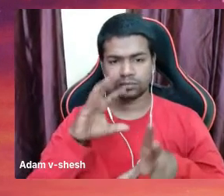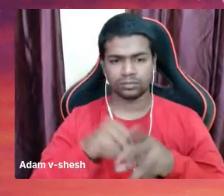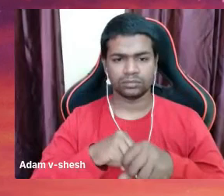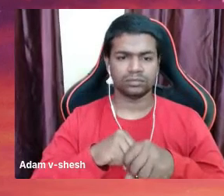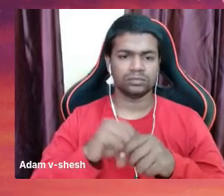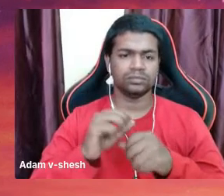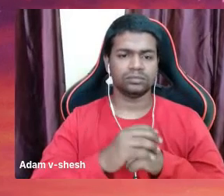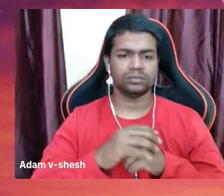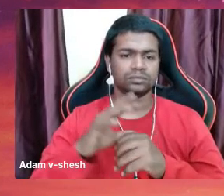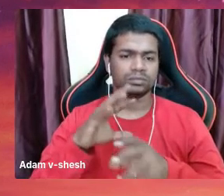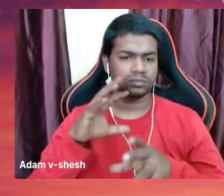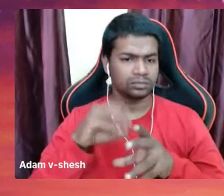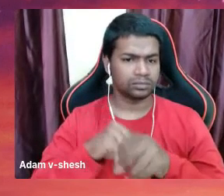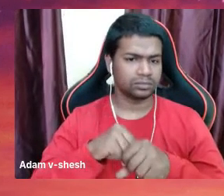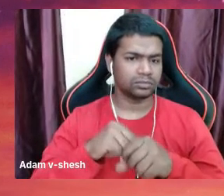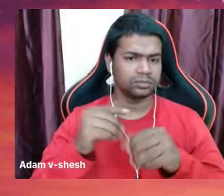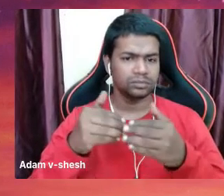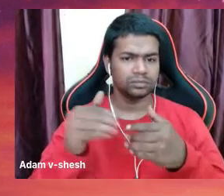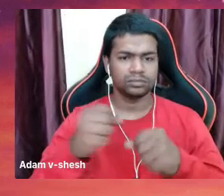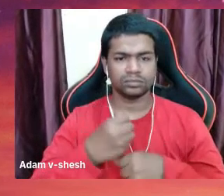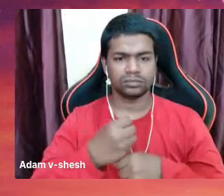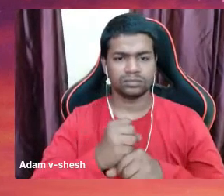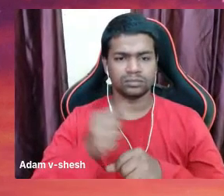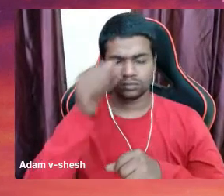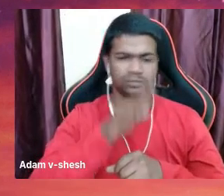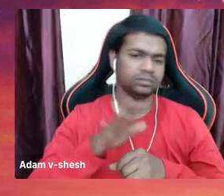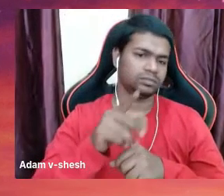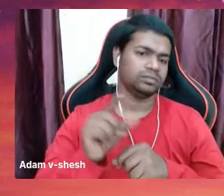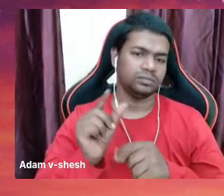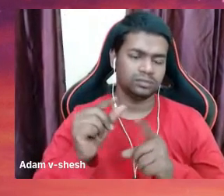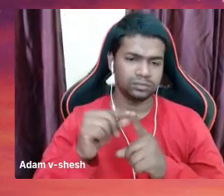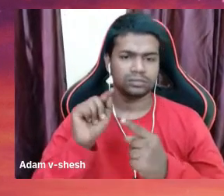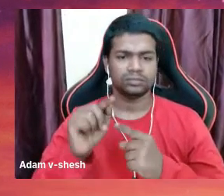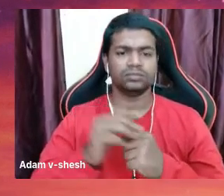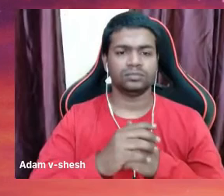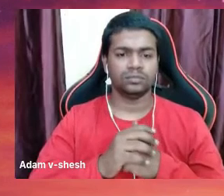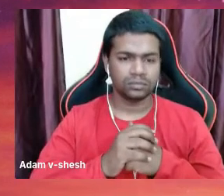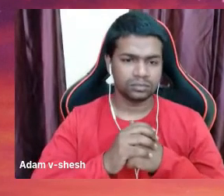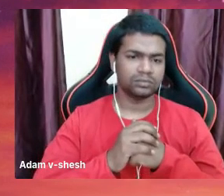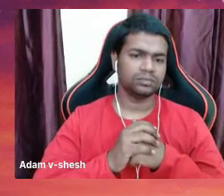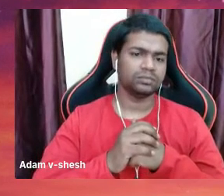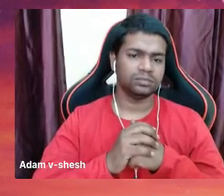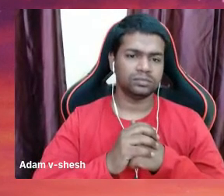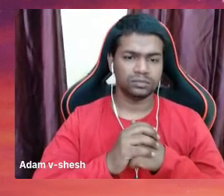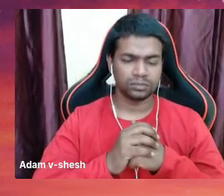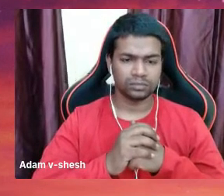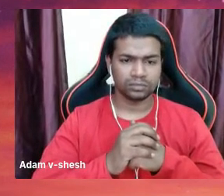Anirudh, all these rails that have gotten created with India Stack, UPI, ONDC coming up that